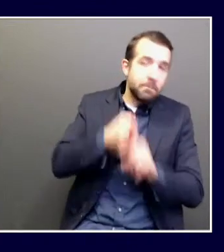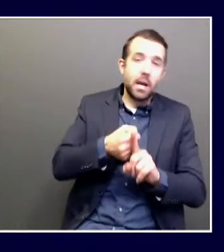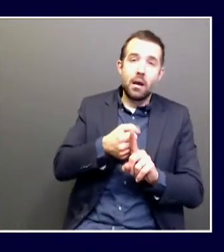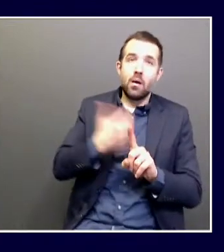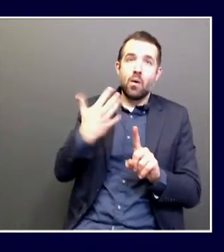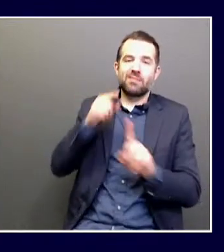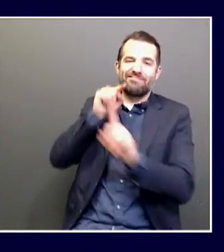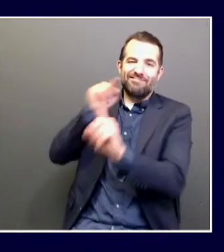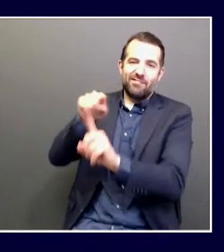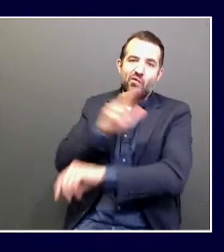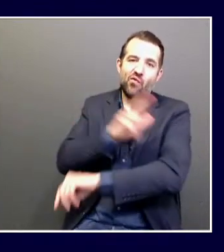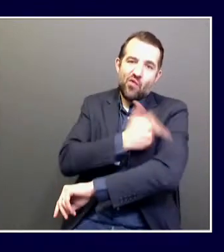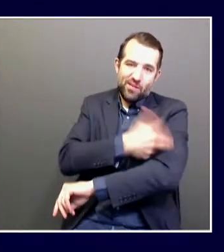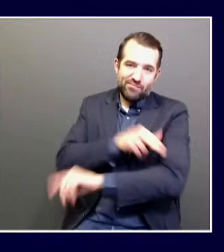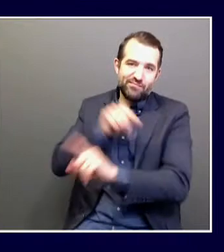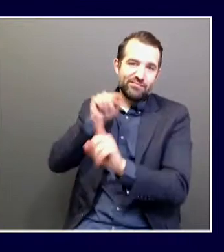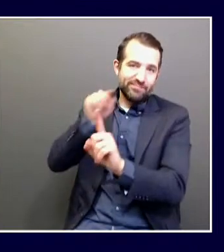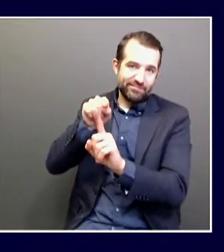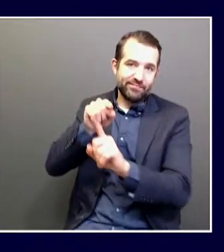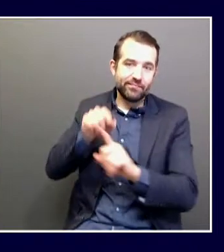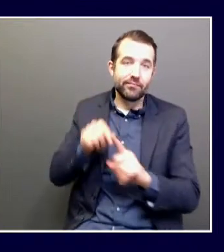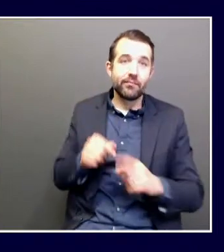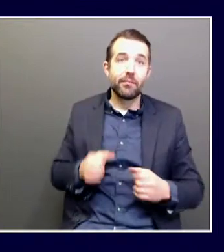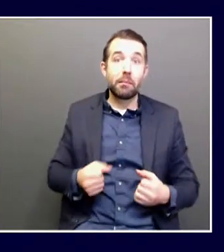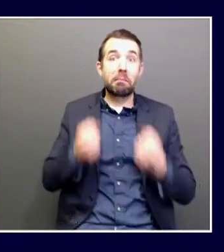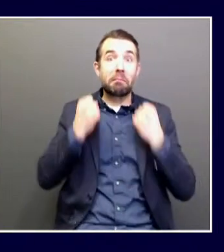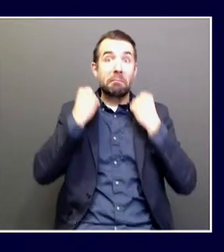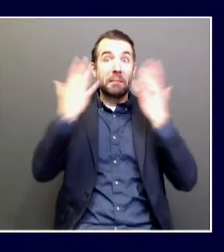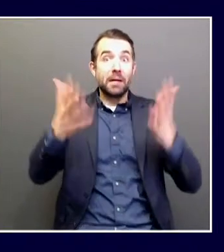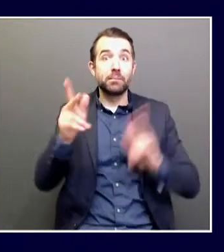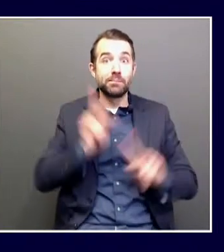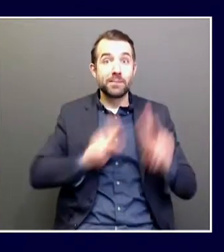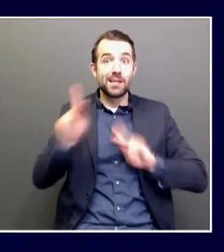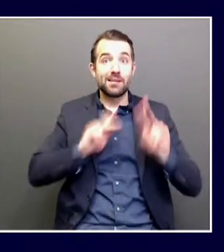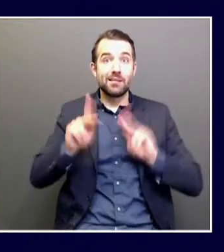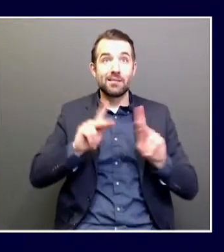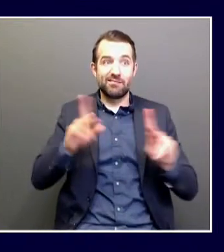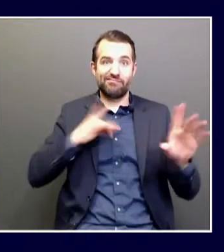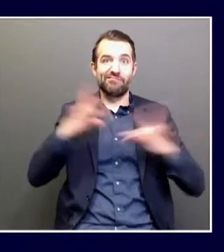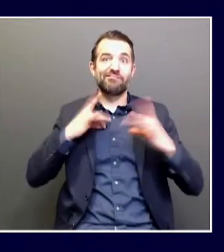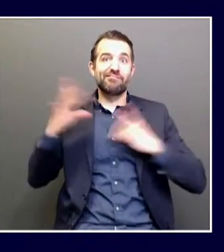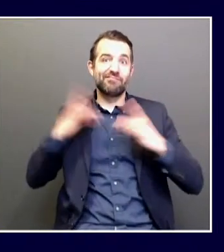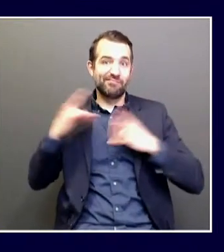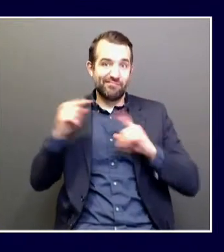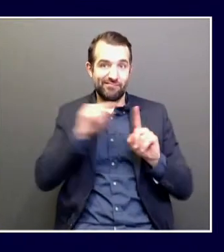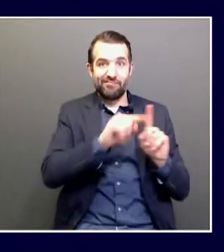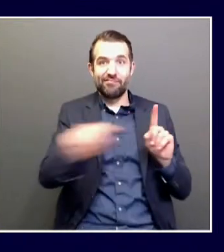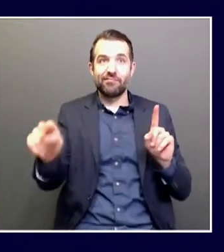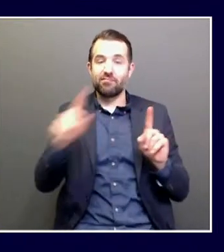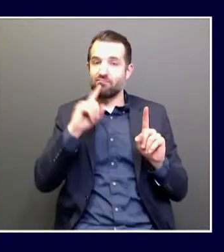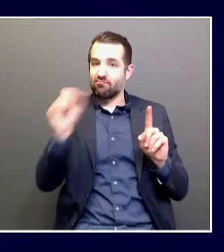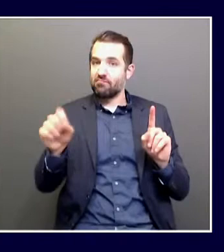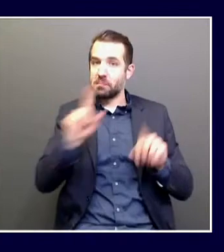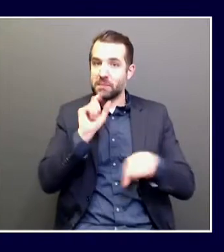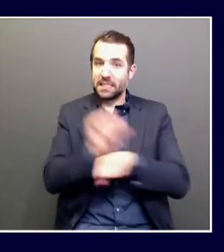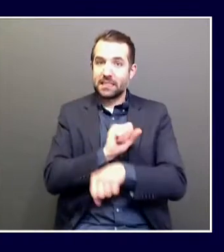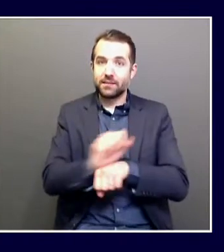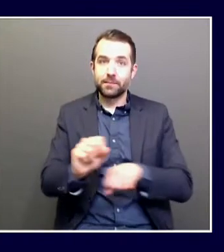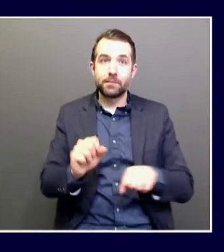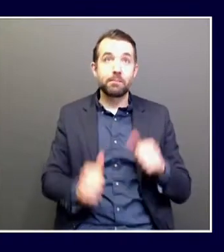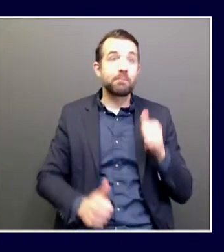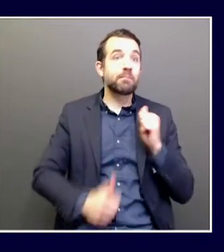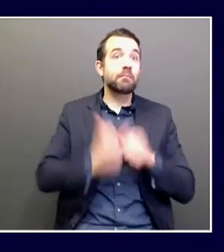affected, what can we look to that tells us day to day what has actually changed? What's gone up,